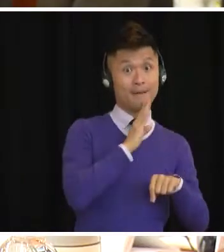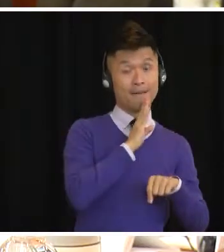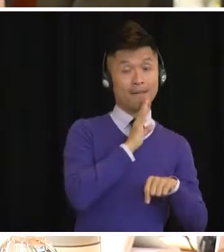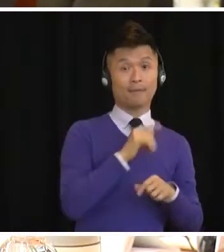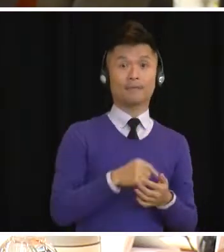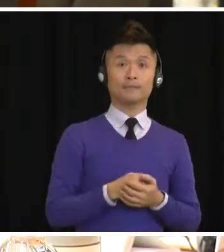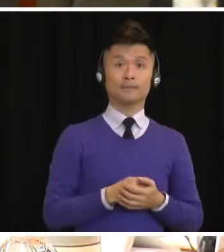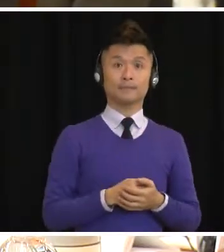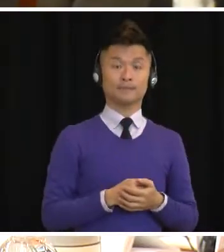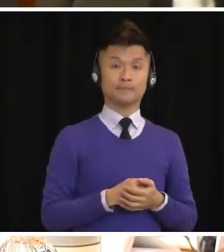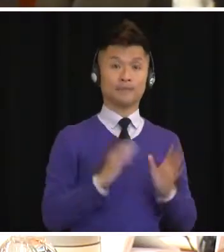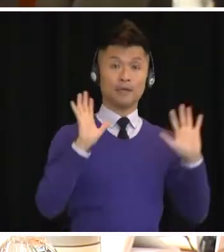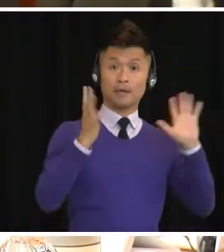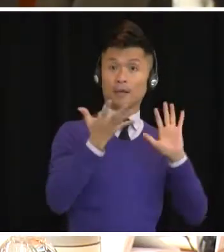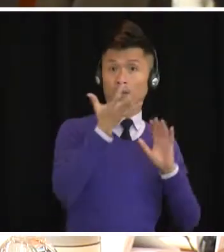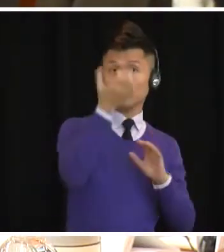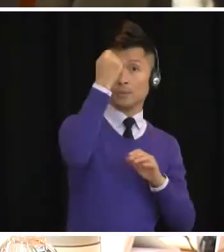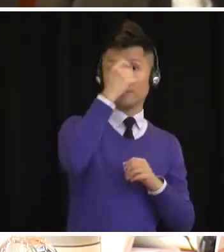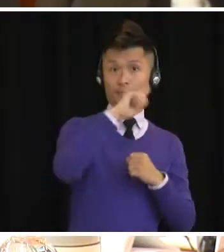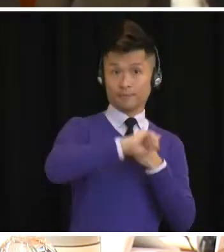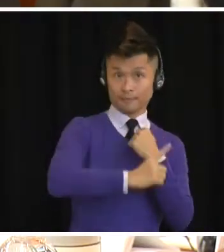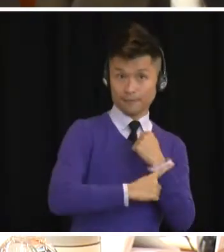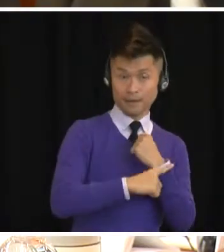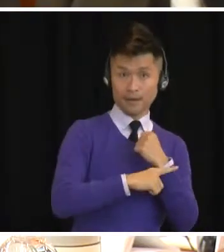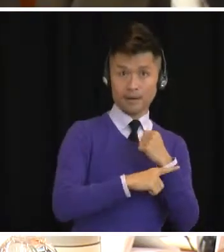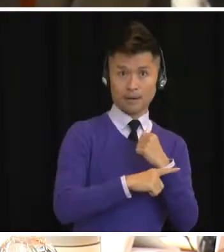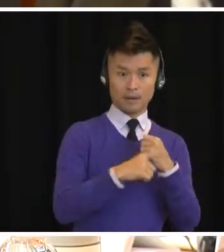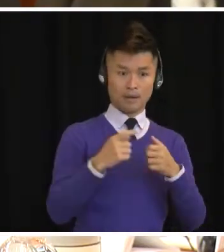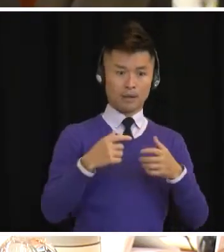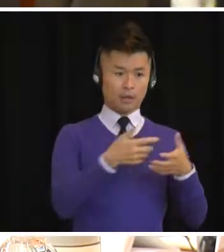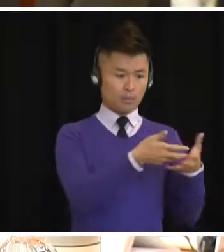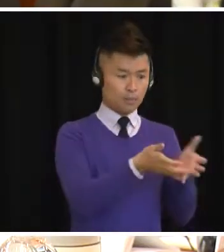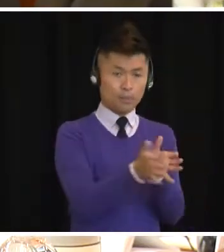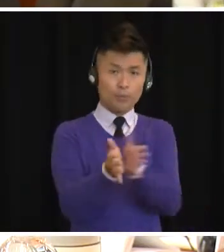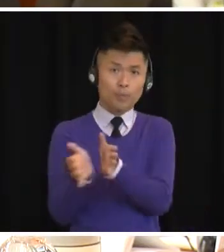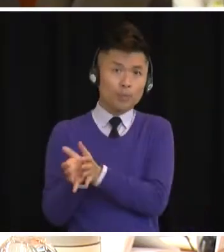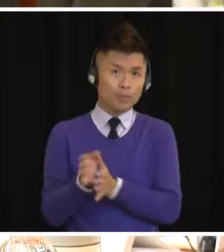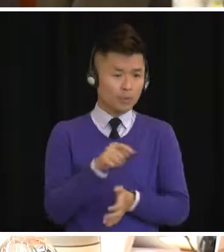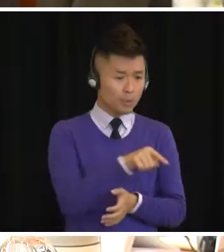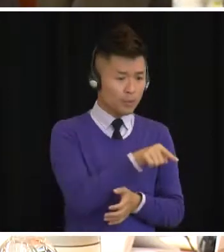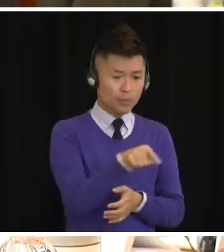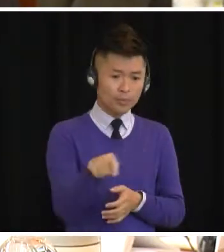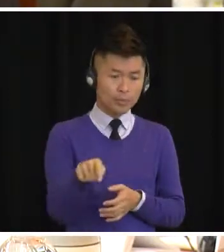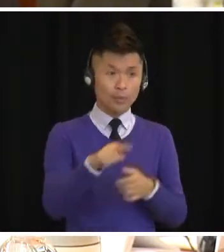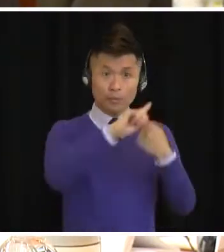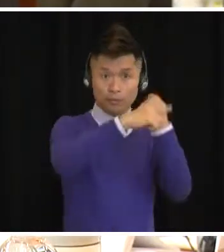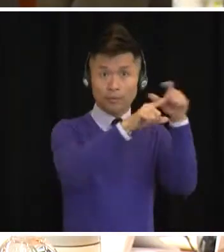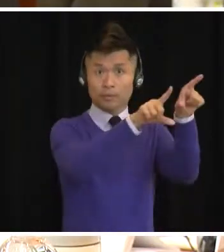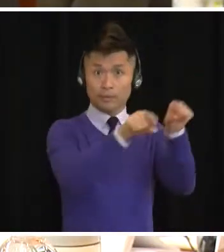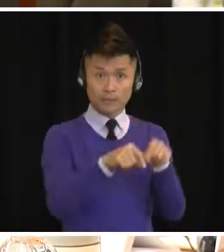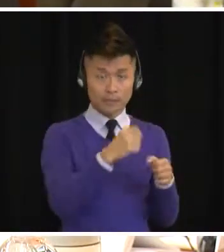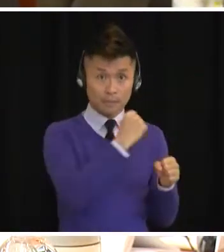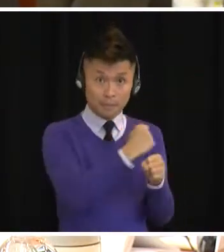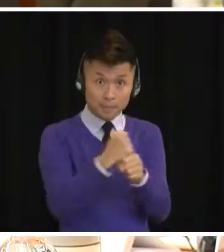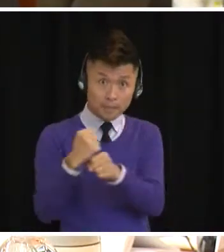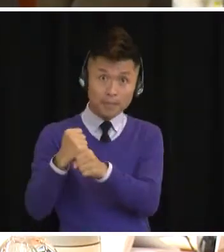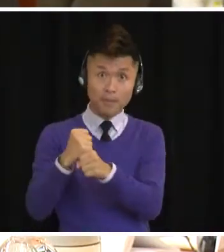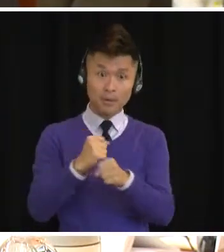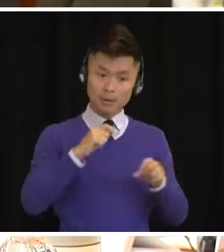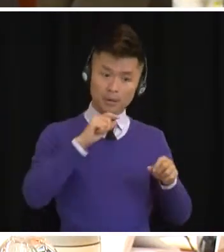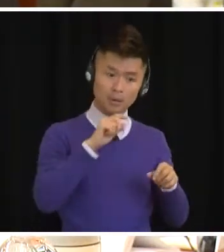precedence. So we, at the ministry level, they review